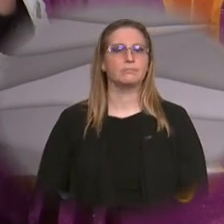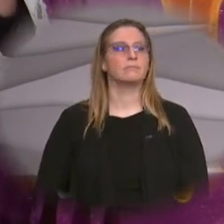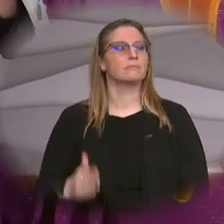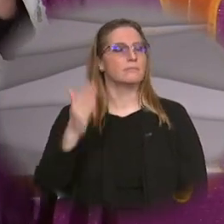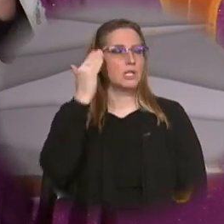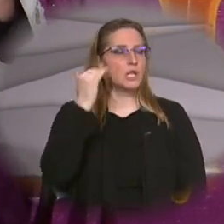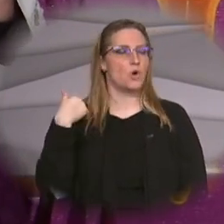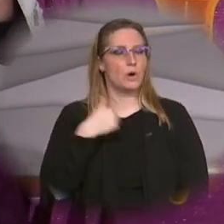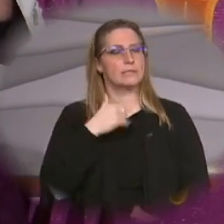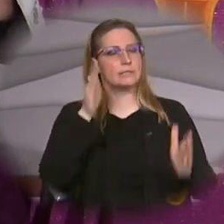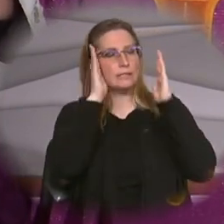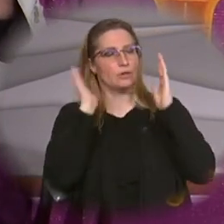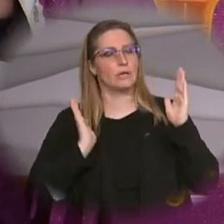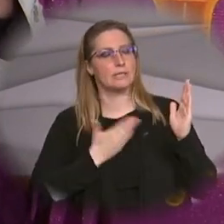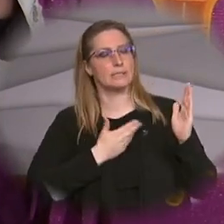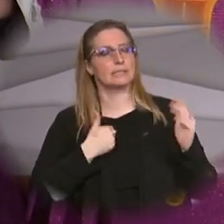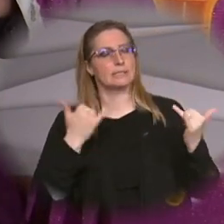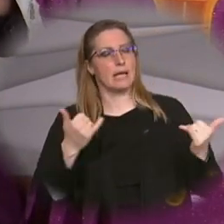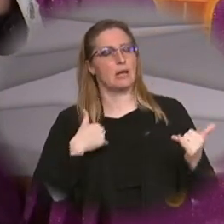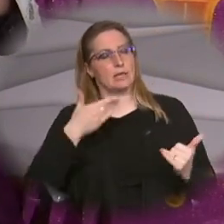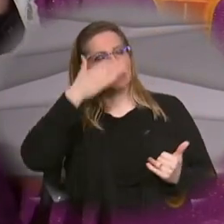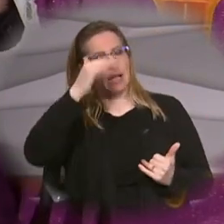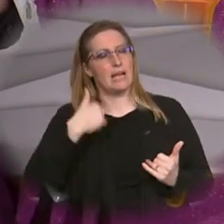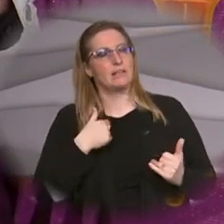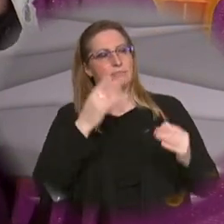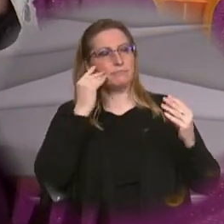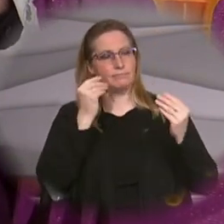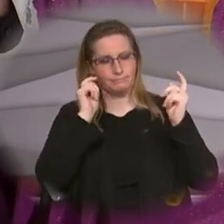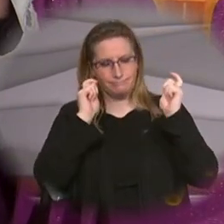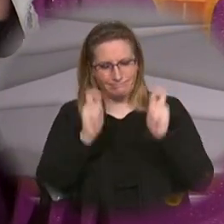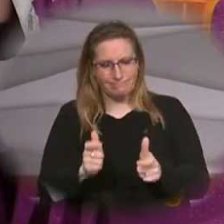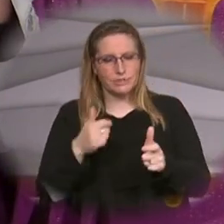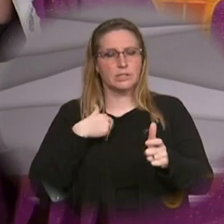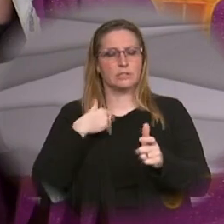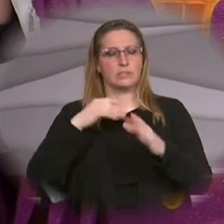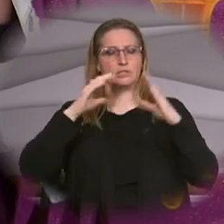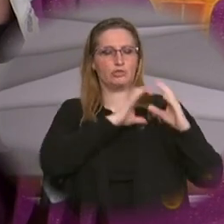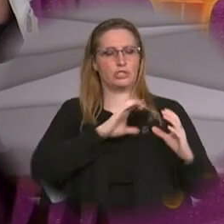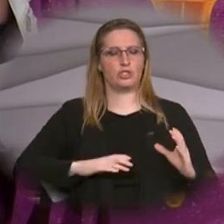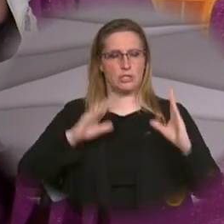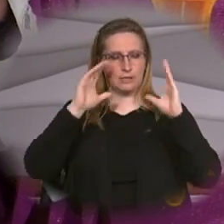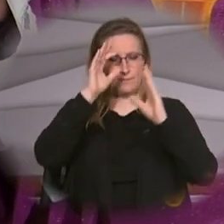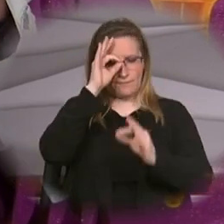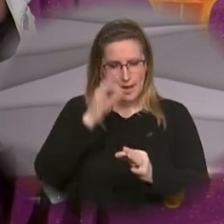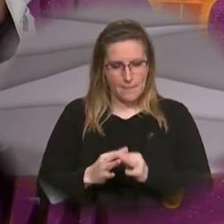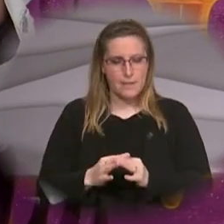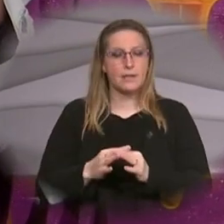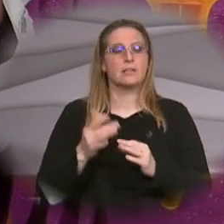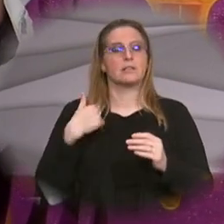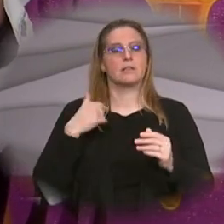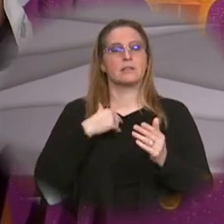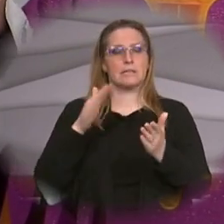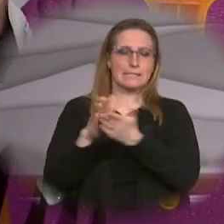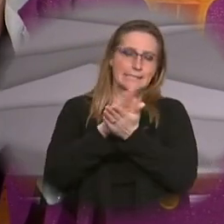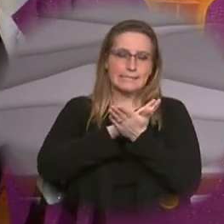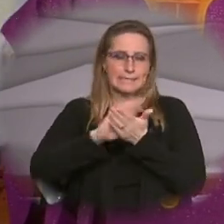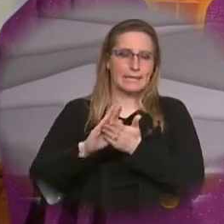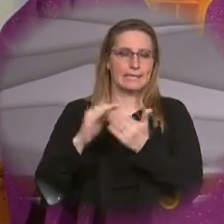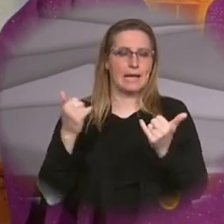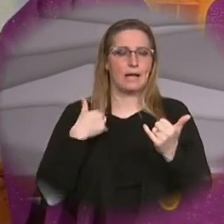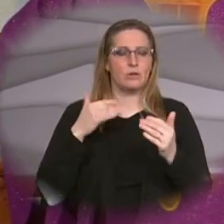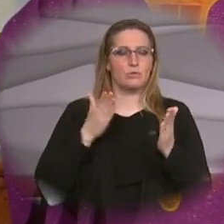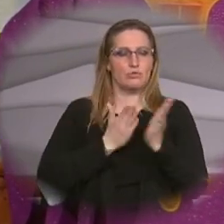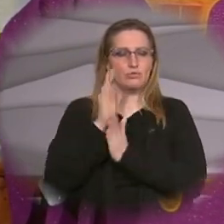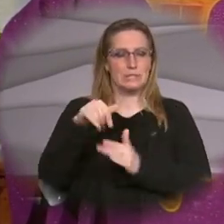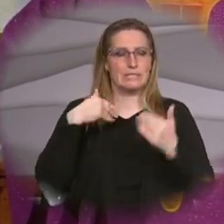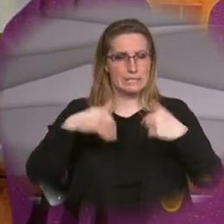Almighty God, and having instilled in your servants the teachings of the Christian faith, graciously purify them by the working of